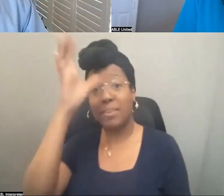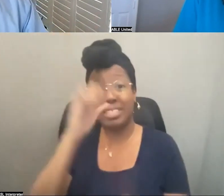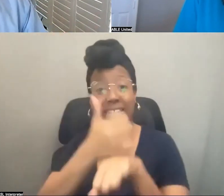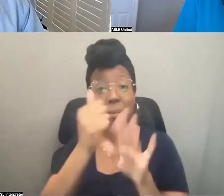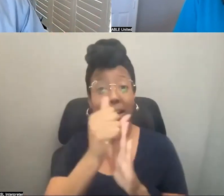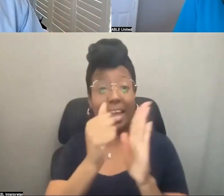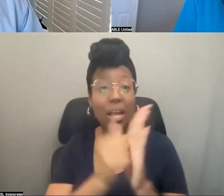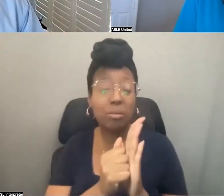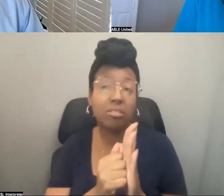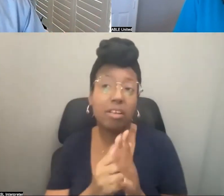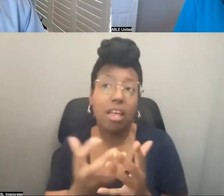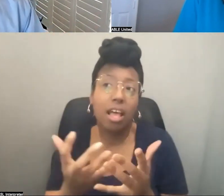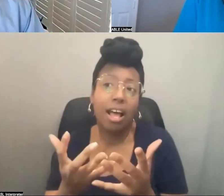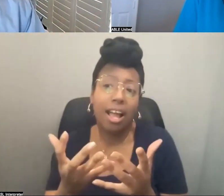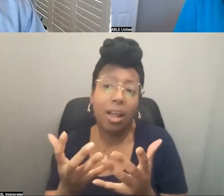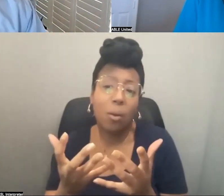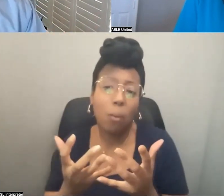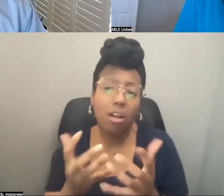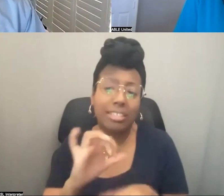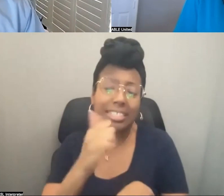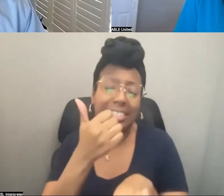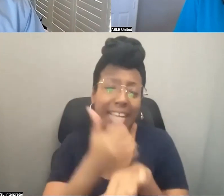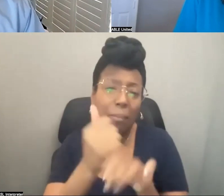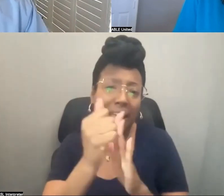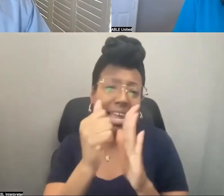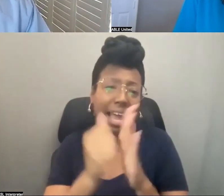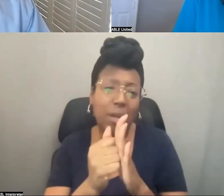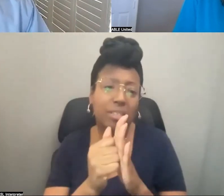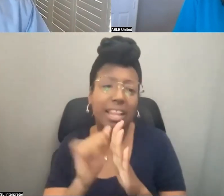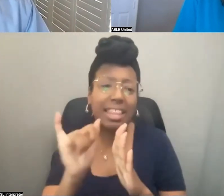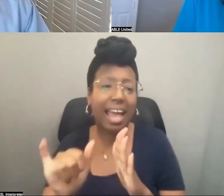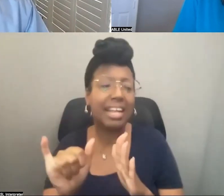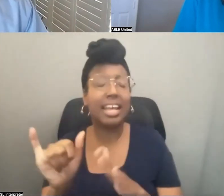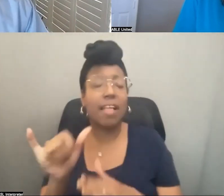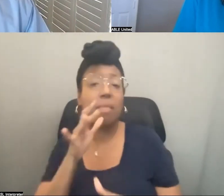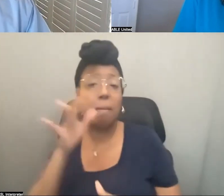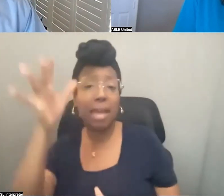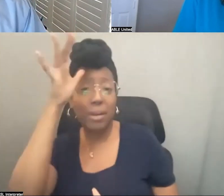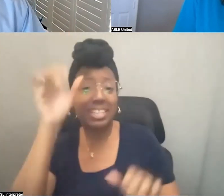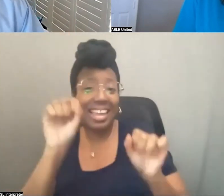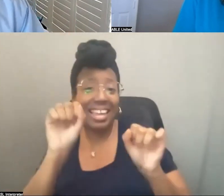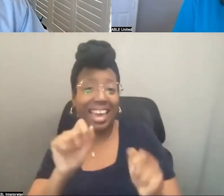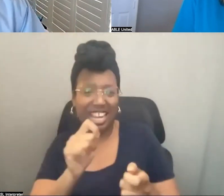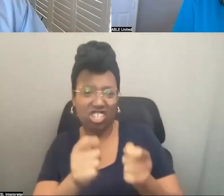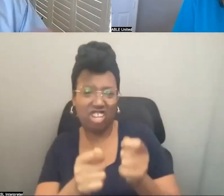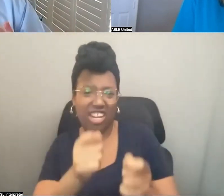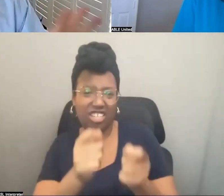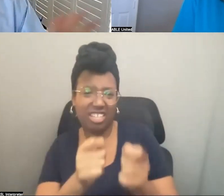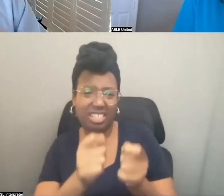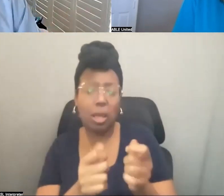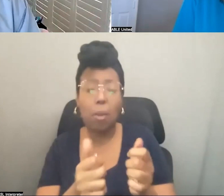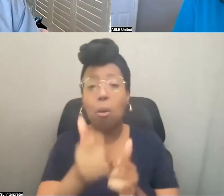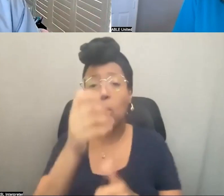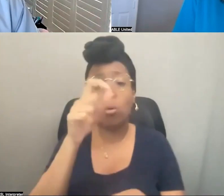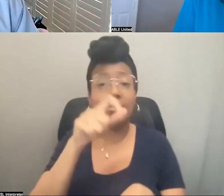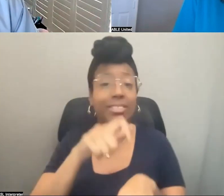to set them up so they can still be changed by the parents as often as they need to. But at some point, the trust is going to get locked in so that